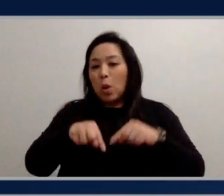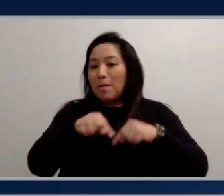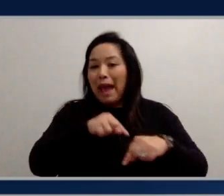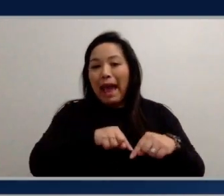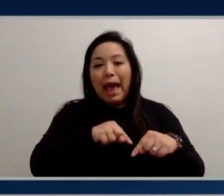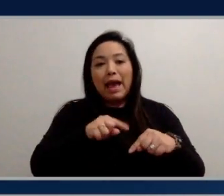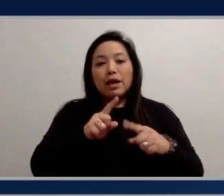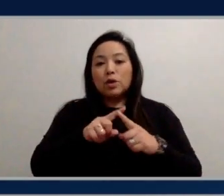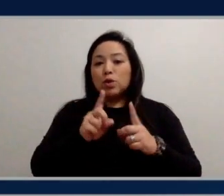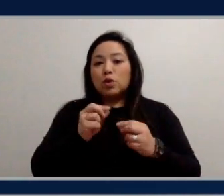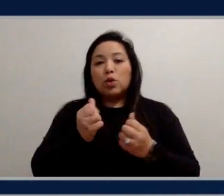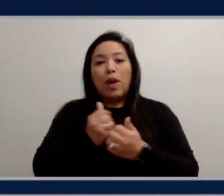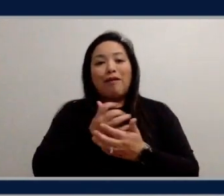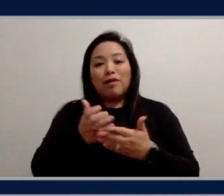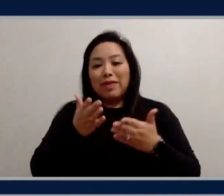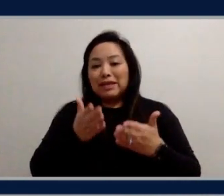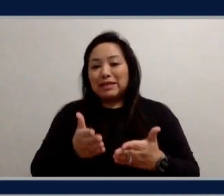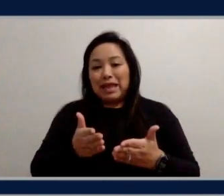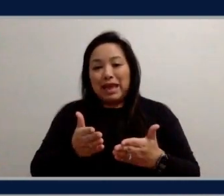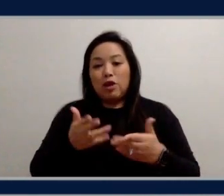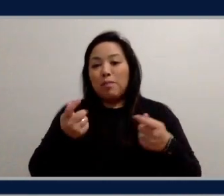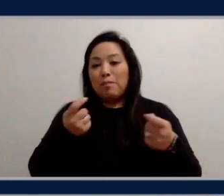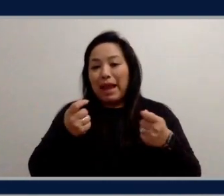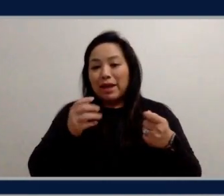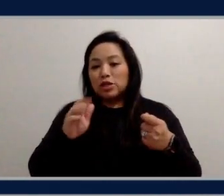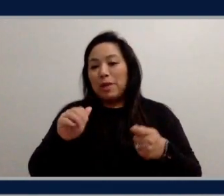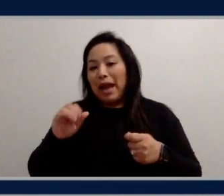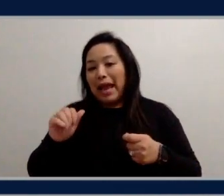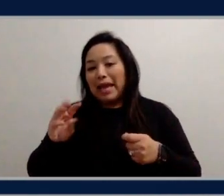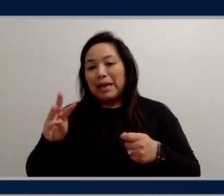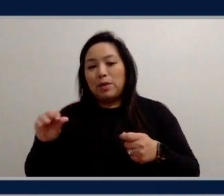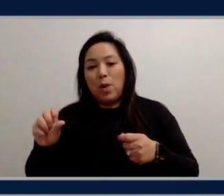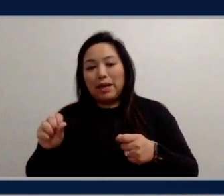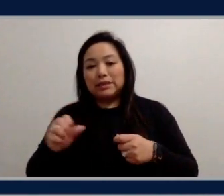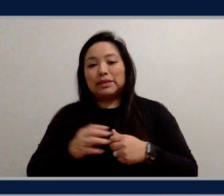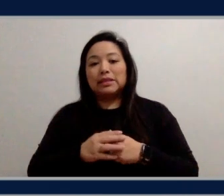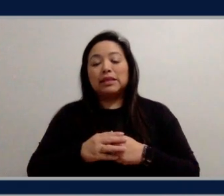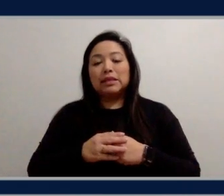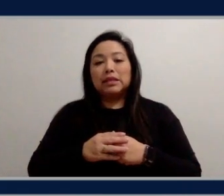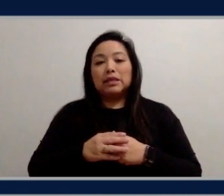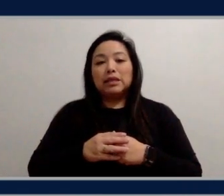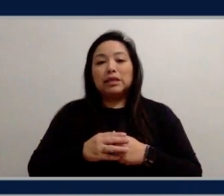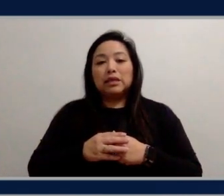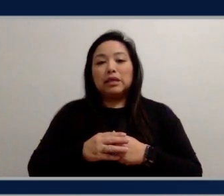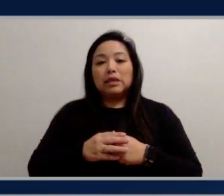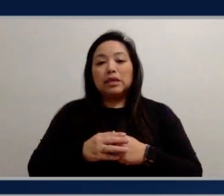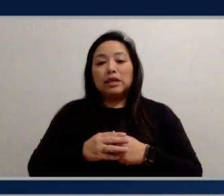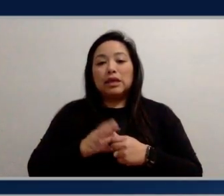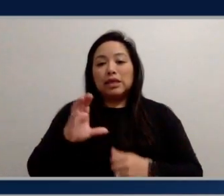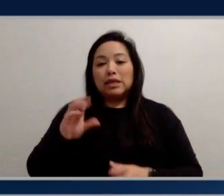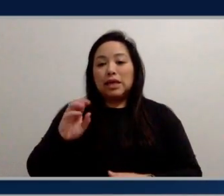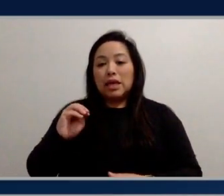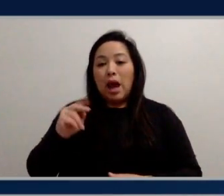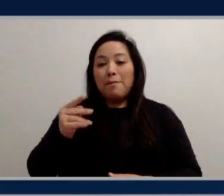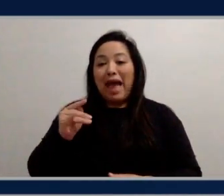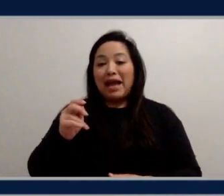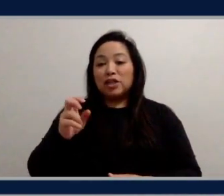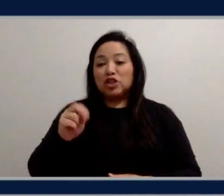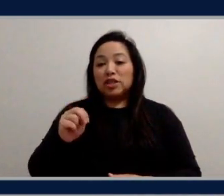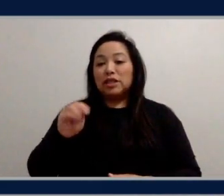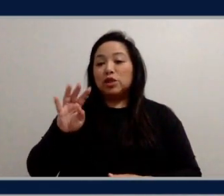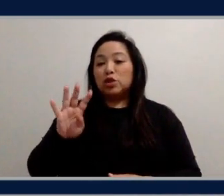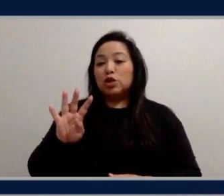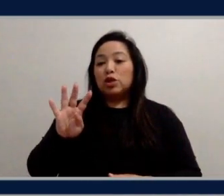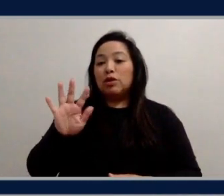by you. It's managed by AWS, it's managed by S3, right? And the compaction size is 512 MB. Okay. And you can also see the